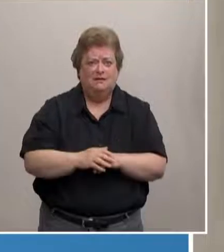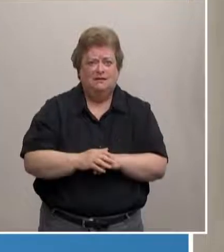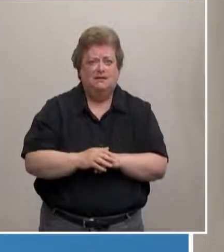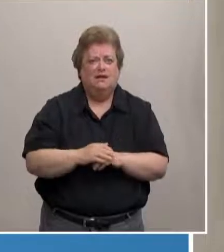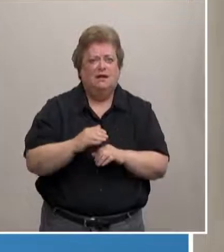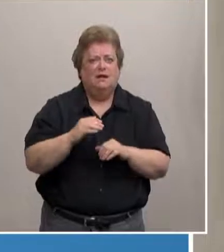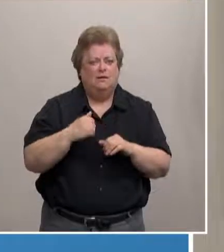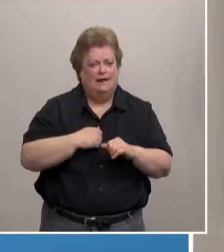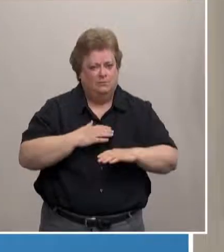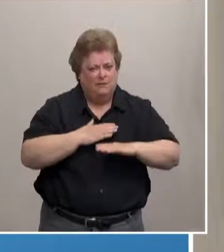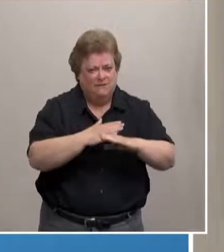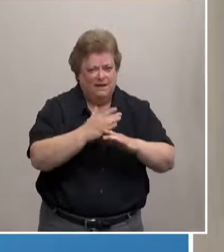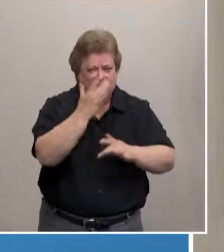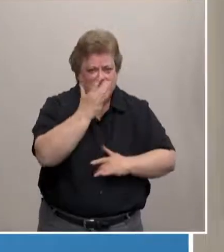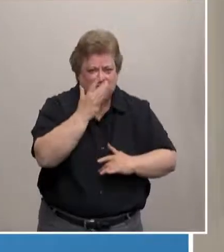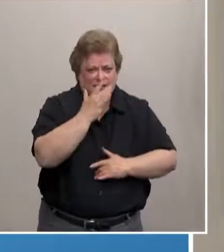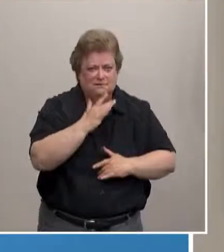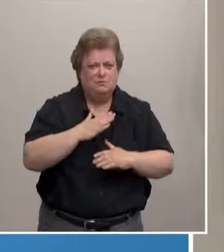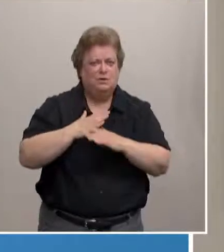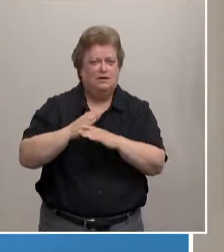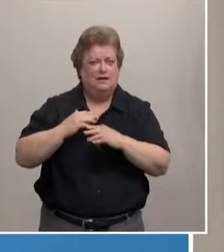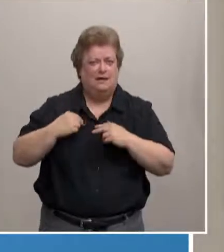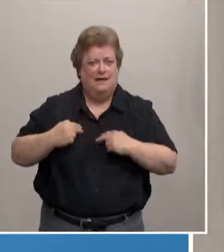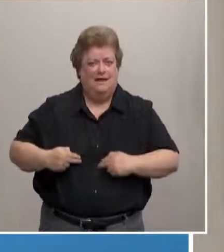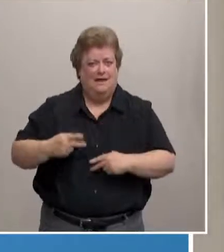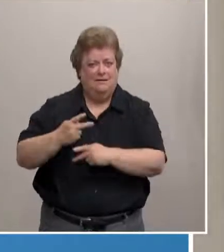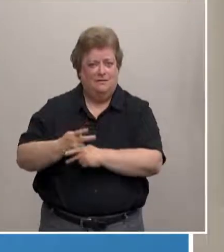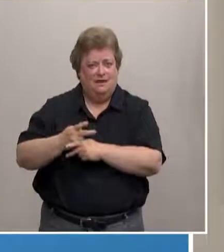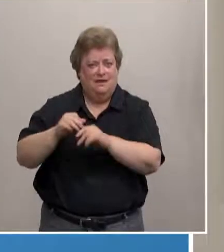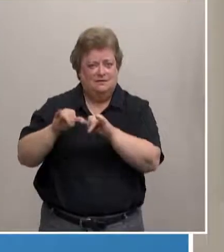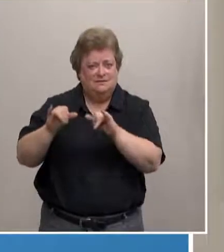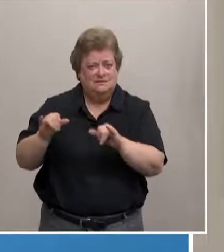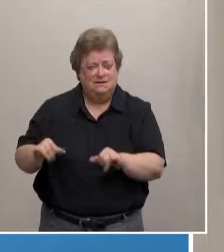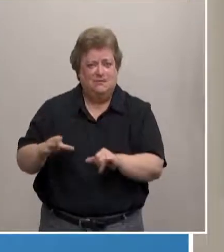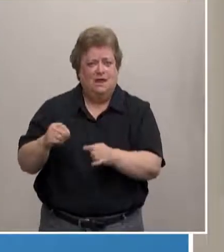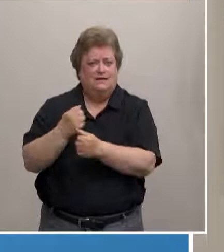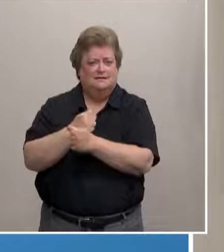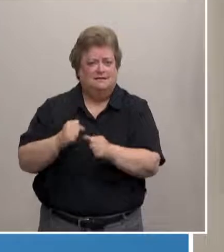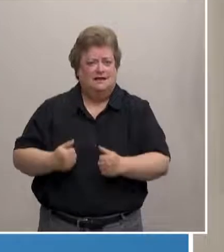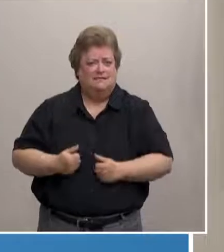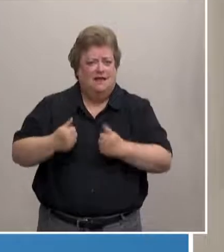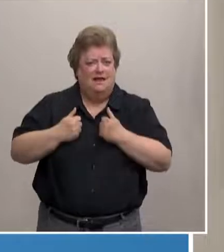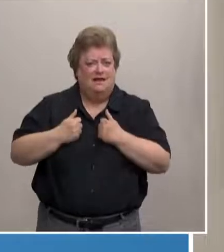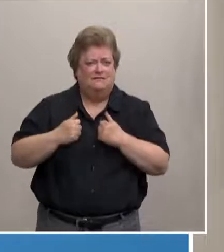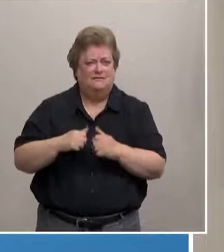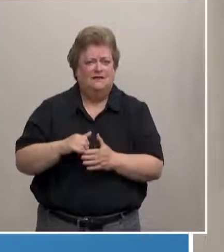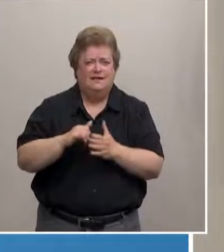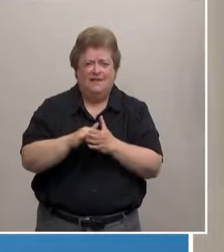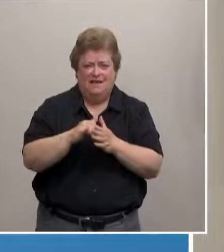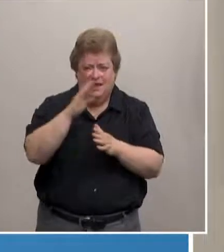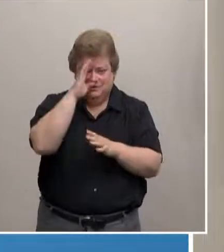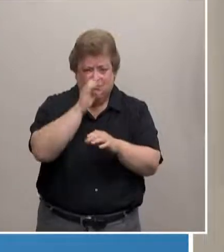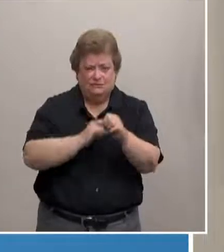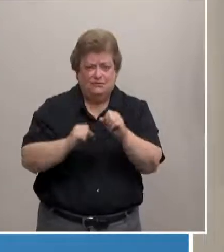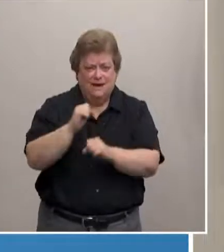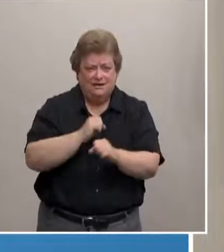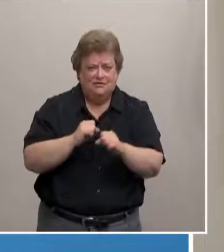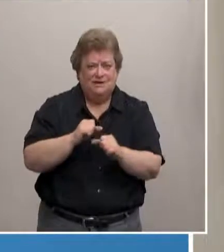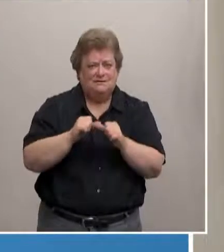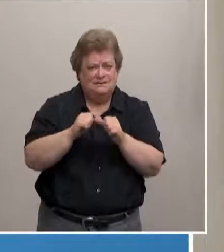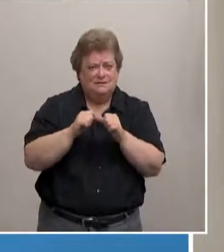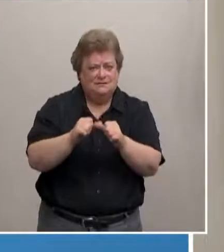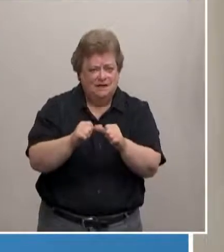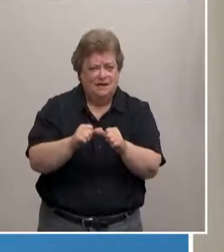prevented illness, protected our healthcare system, and saved lives. And this strategy has consistently positioned Lancaster County